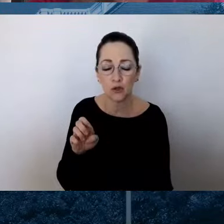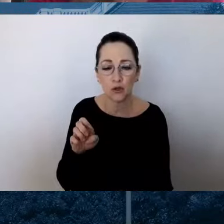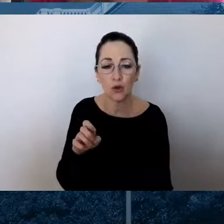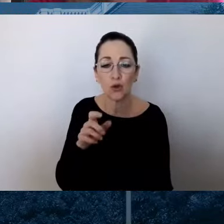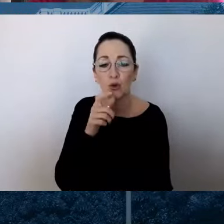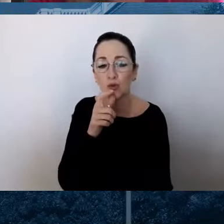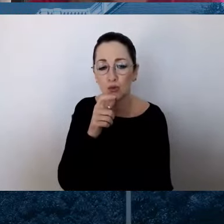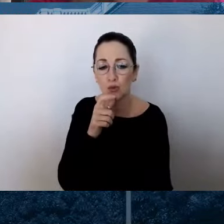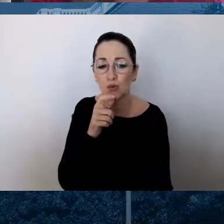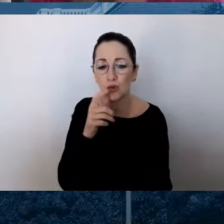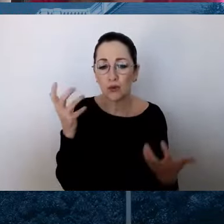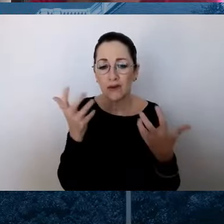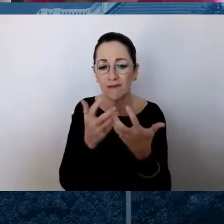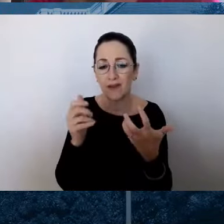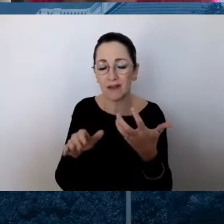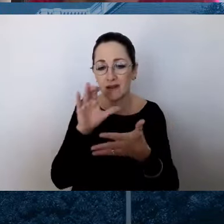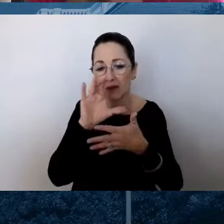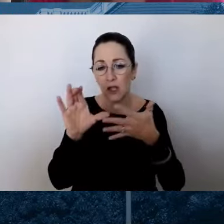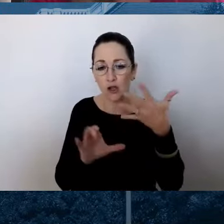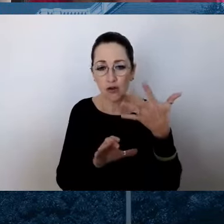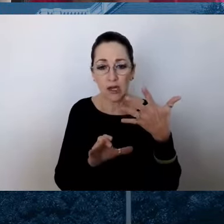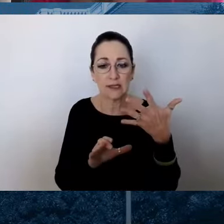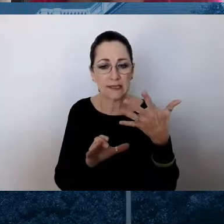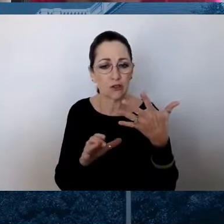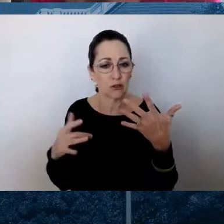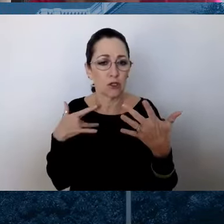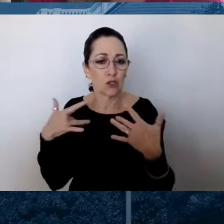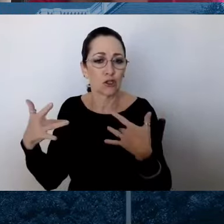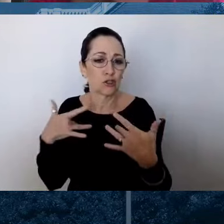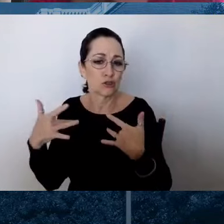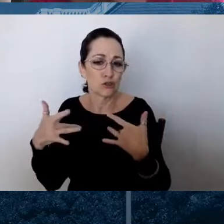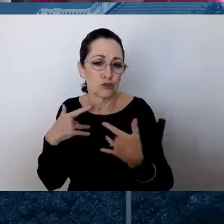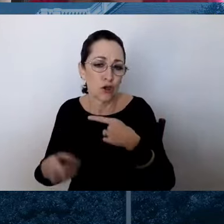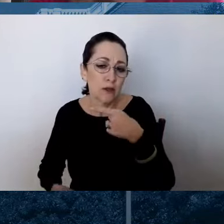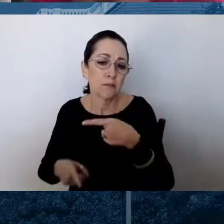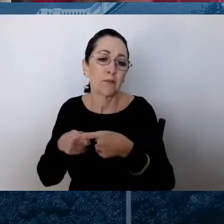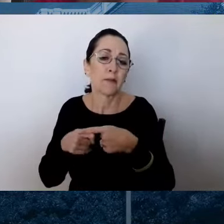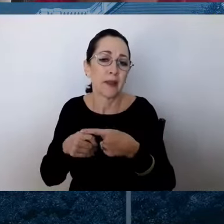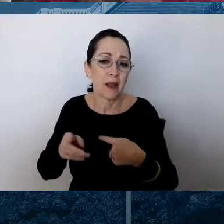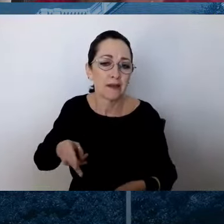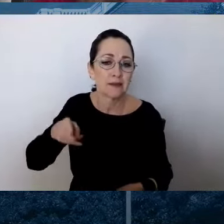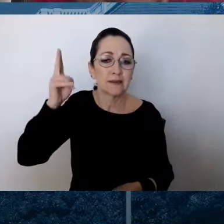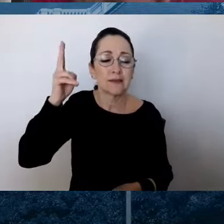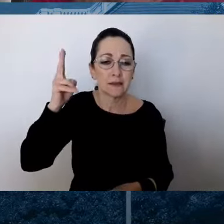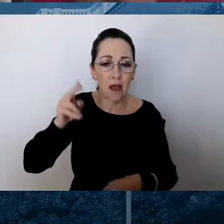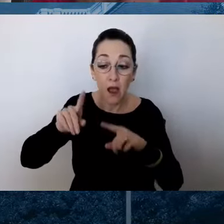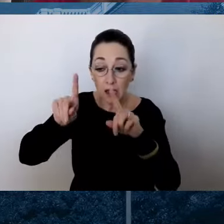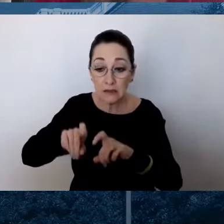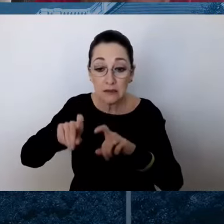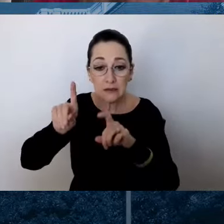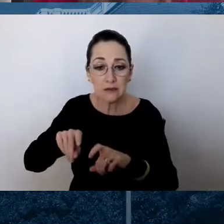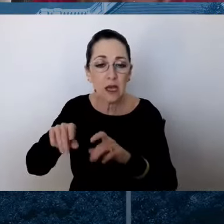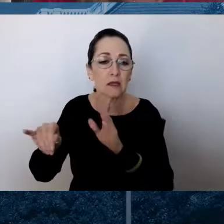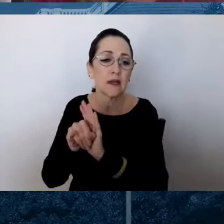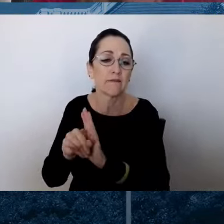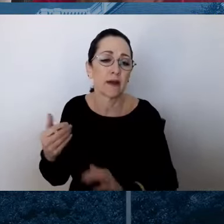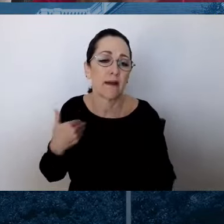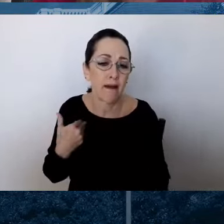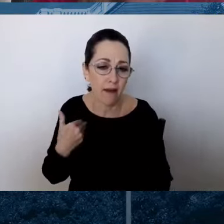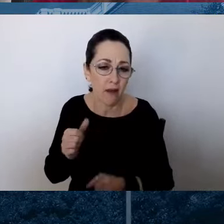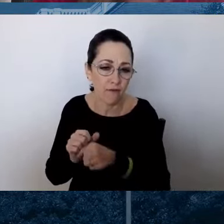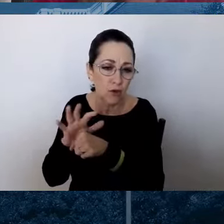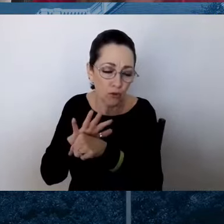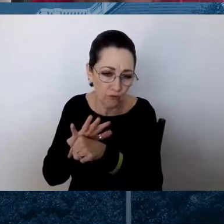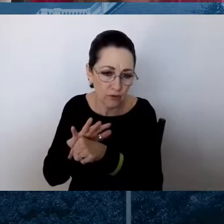that criteria for areas of concern plus high test positivity. And so